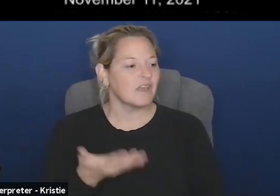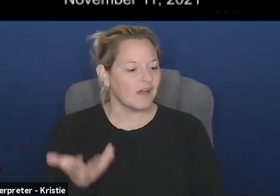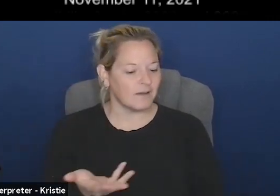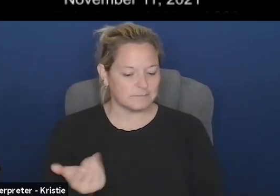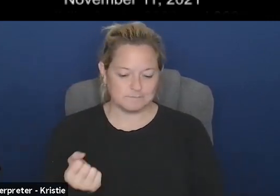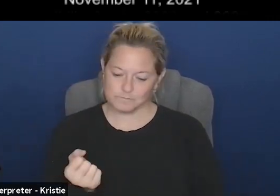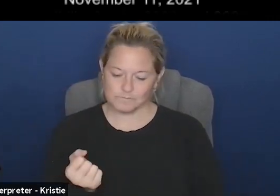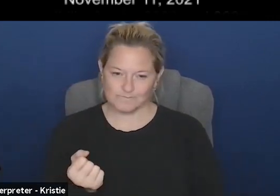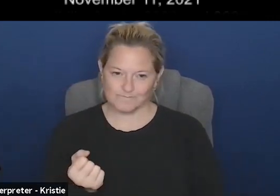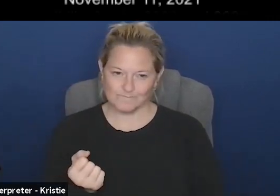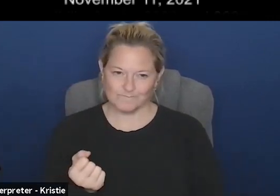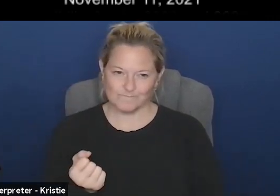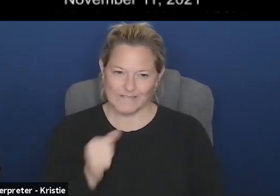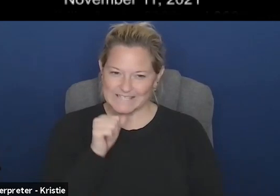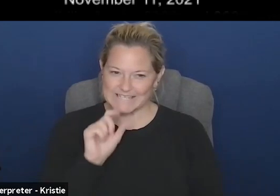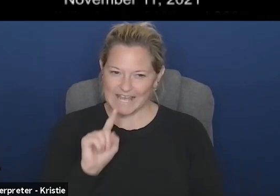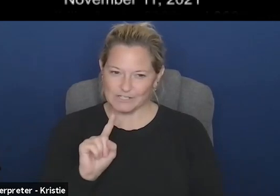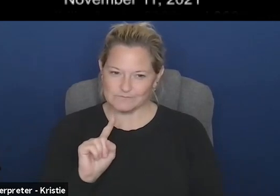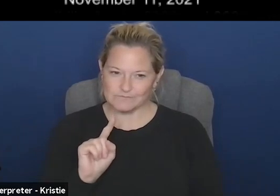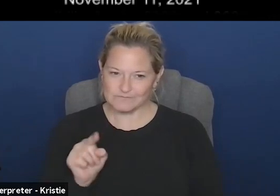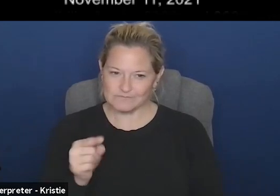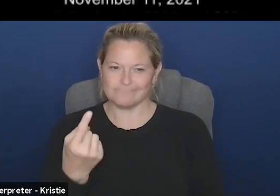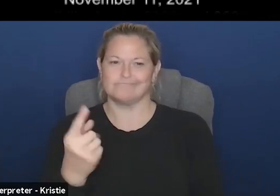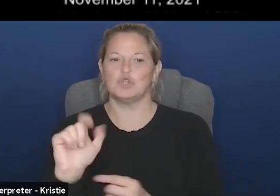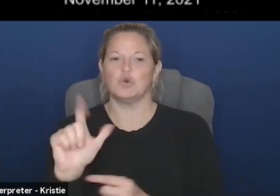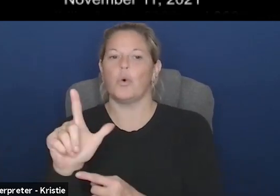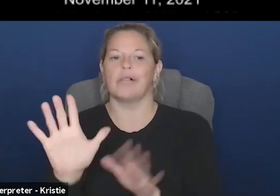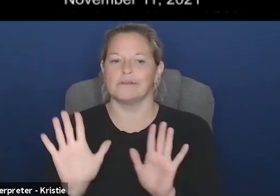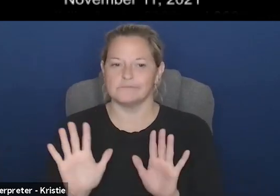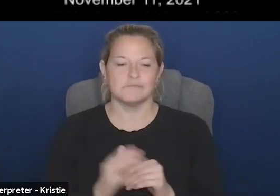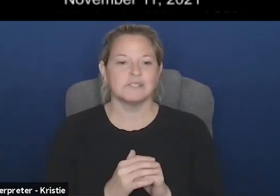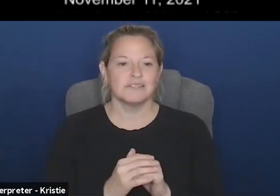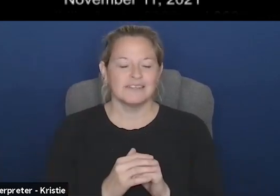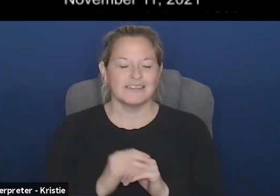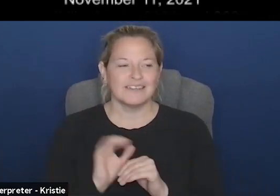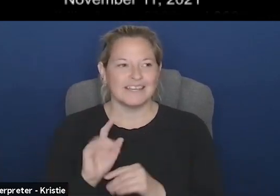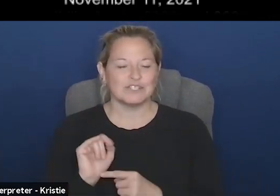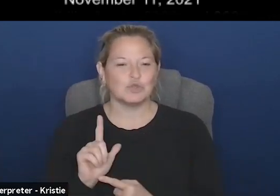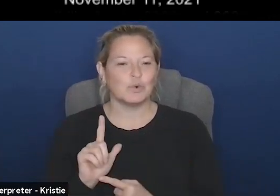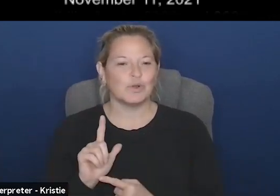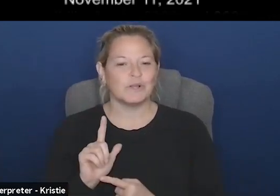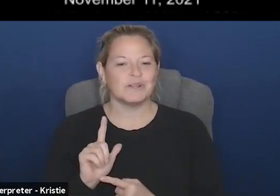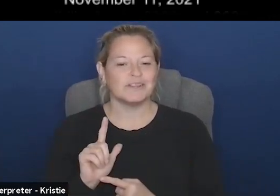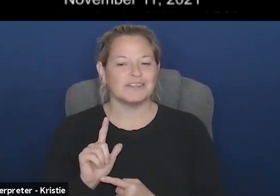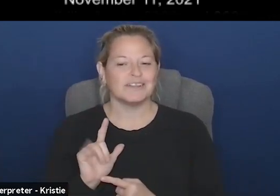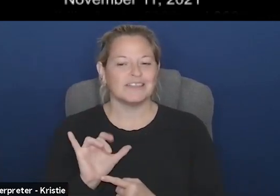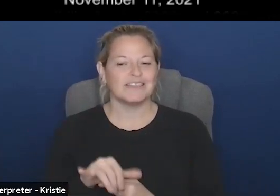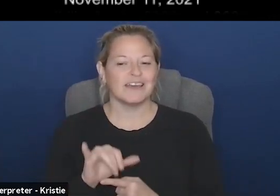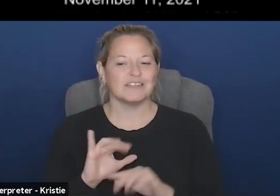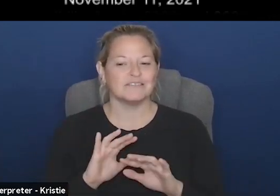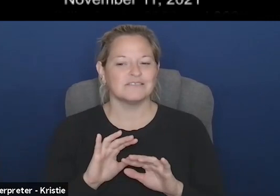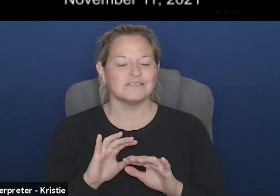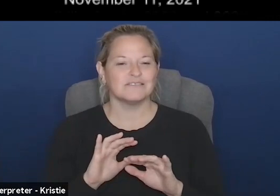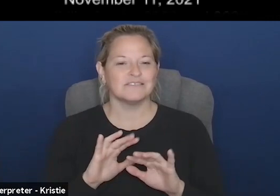it's not just a tool that people can use. It's a tool that challenges how people